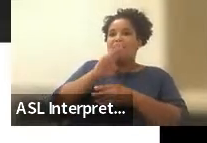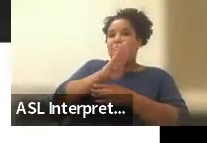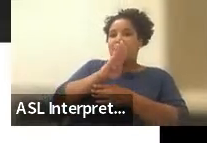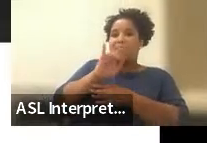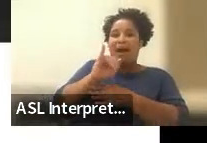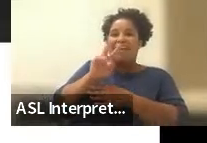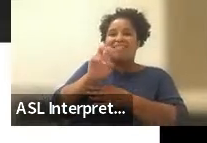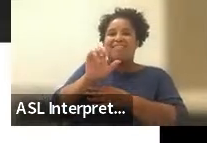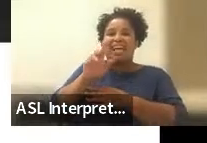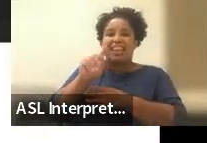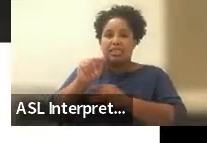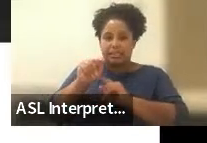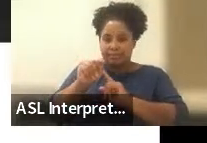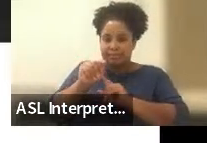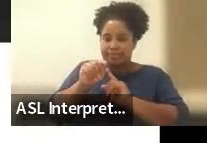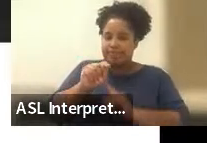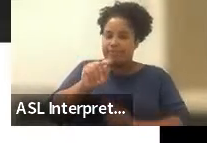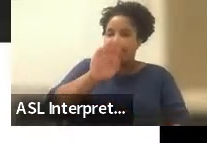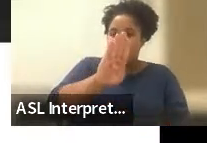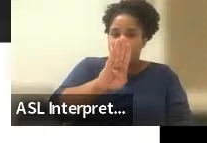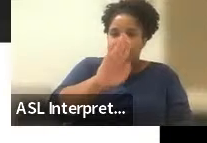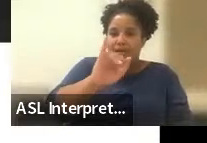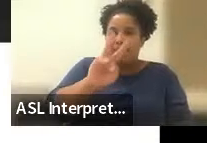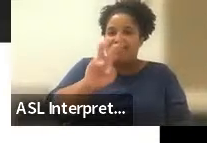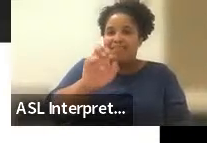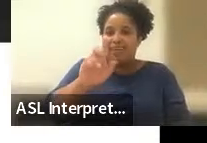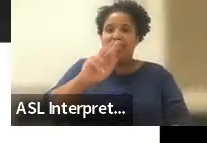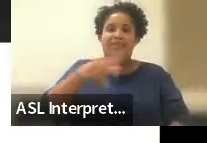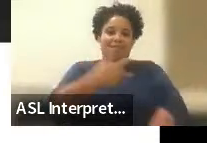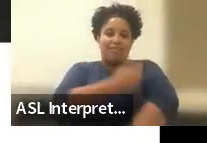earlier formulation, I should say.